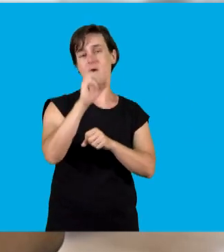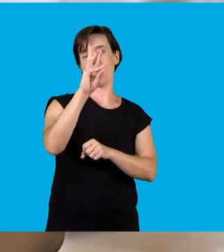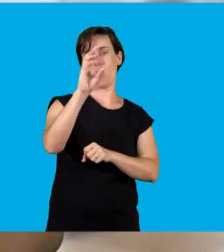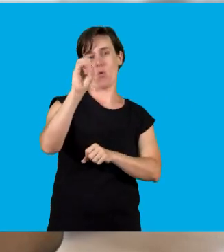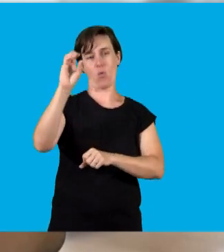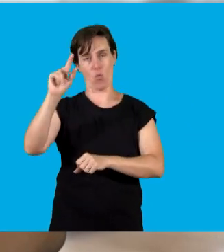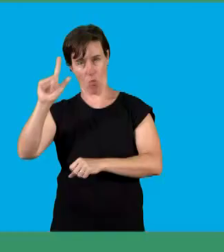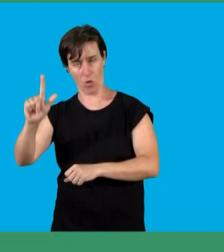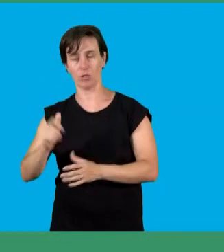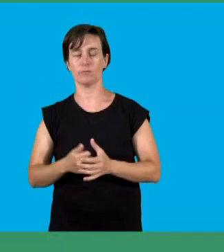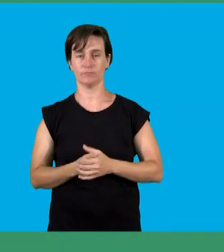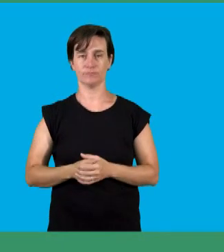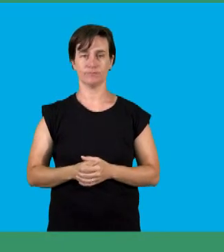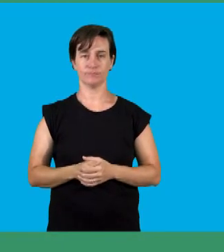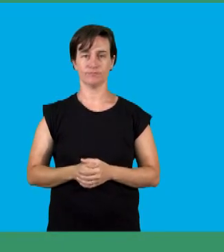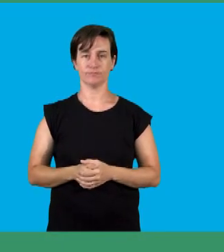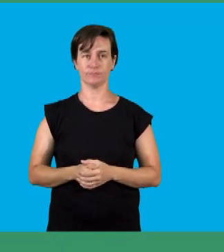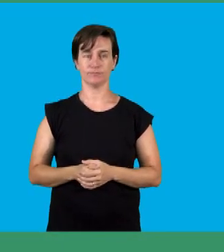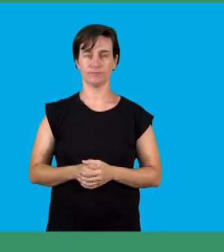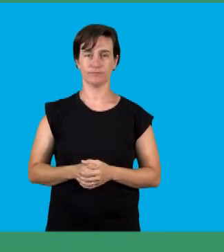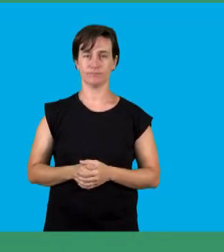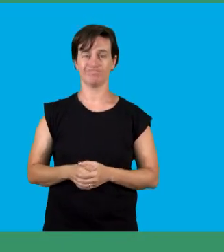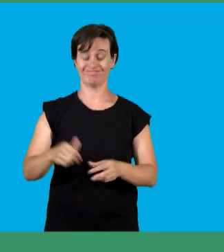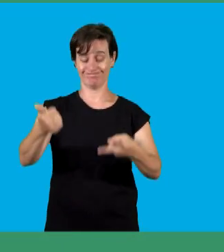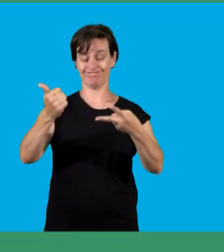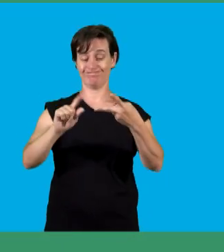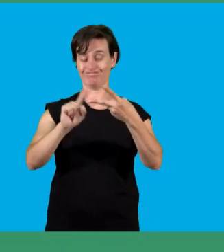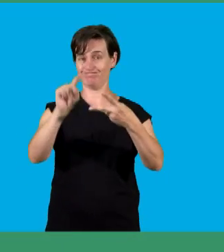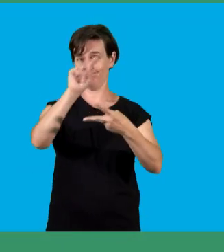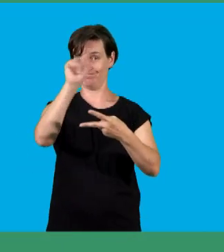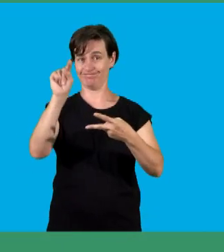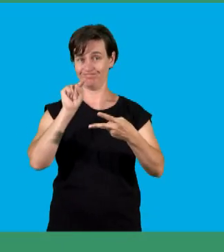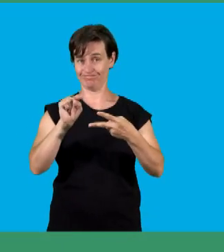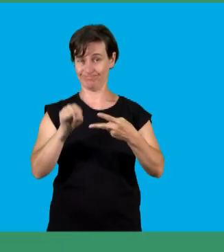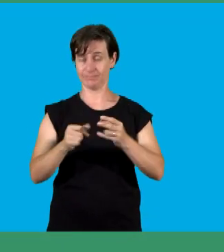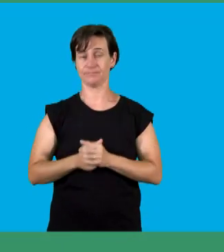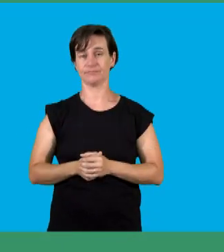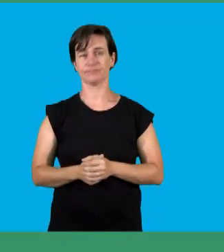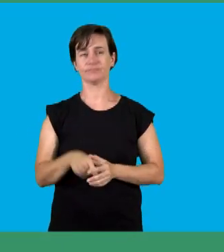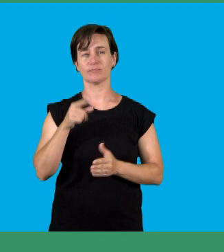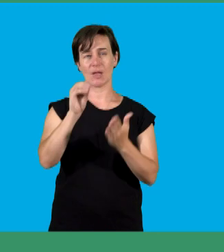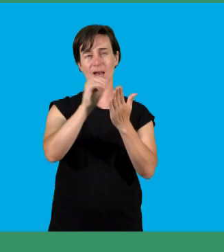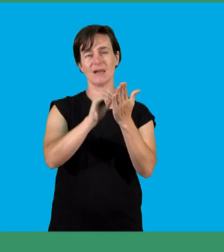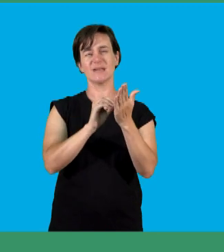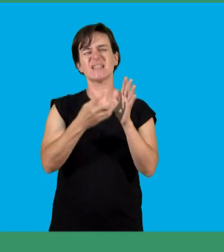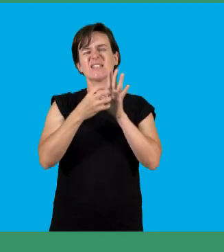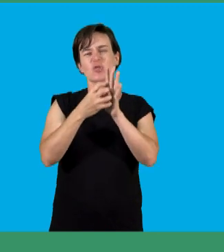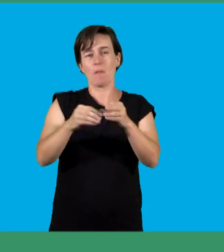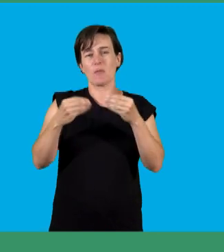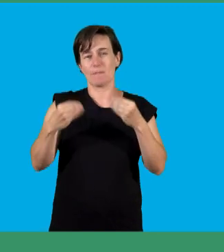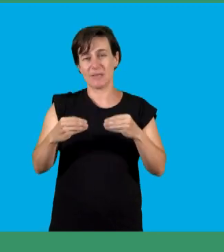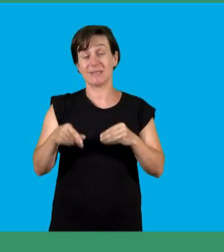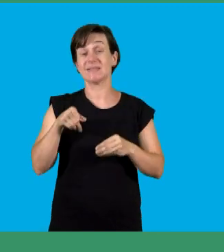answer there is the secondary sector. Let us move on to the next question, which says list examples